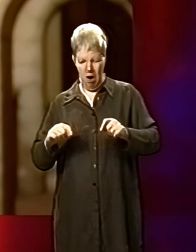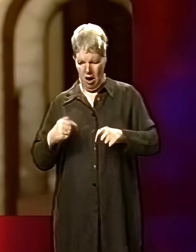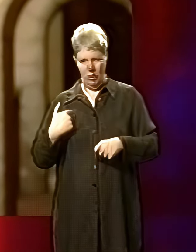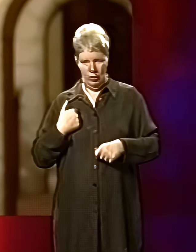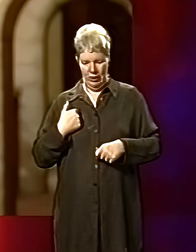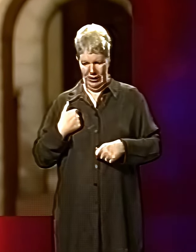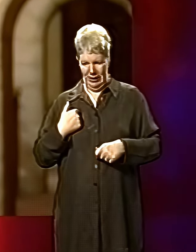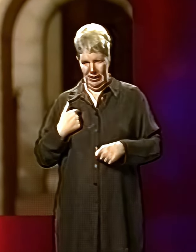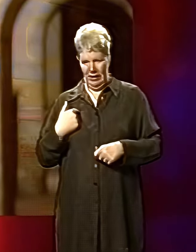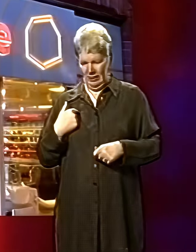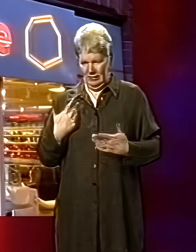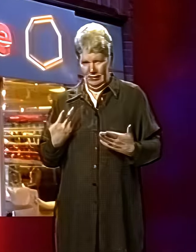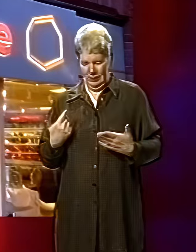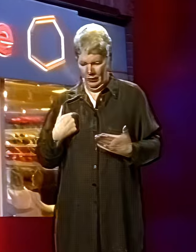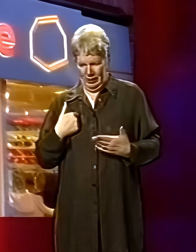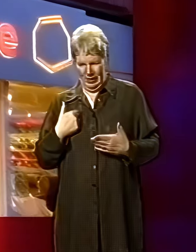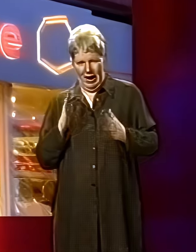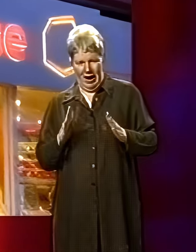forced to pay the highest rates.